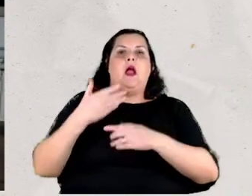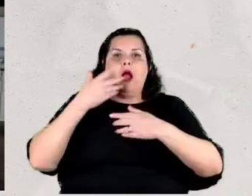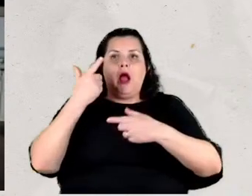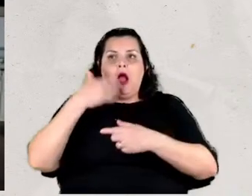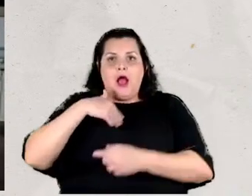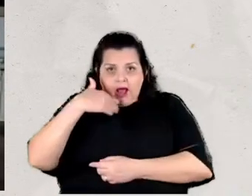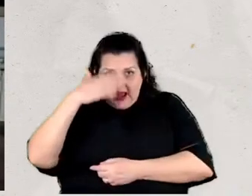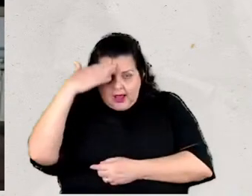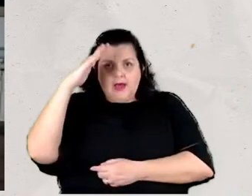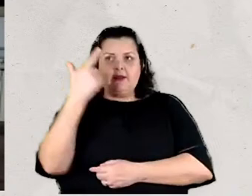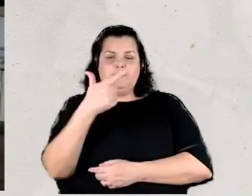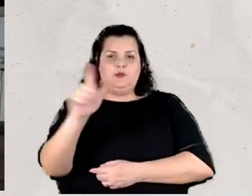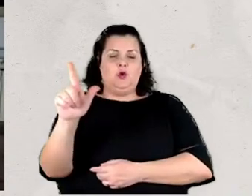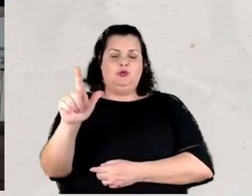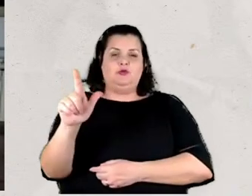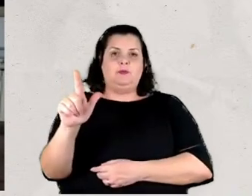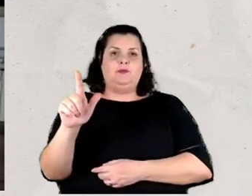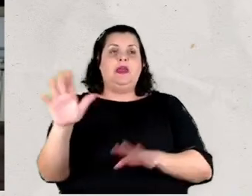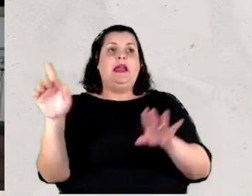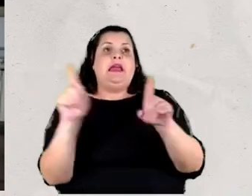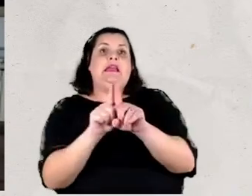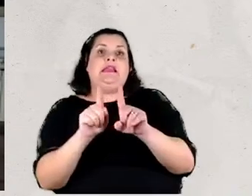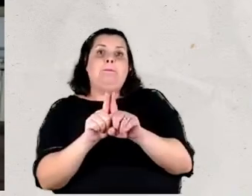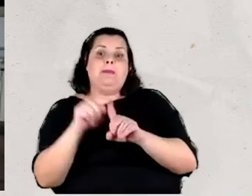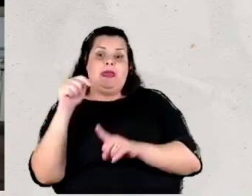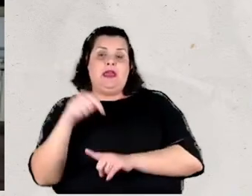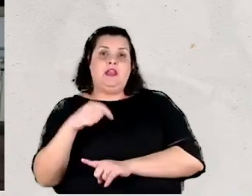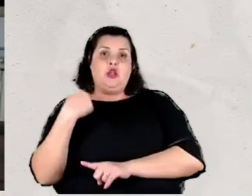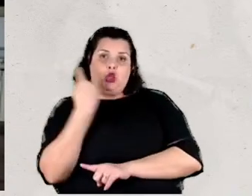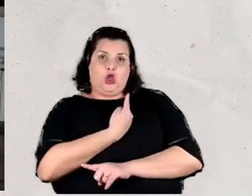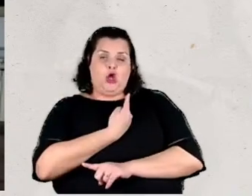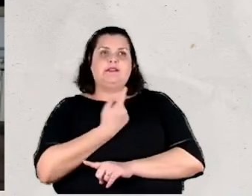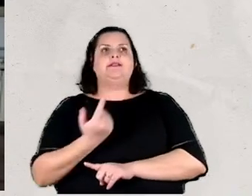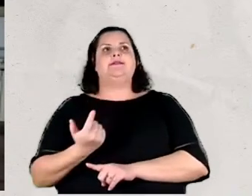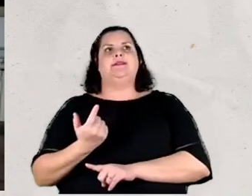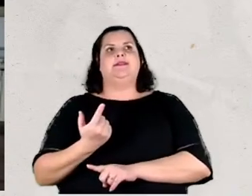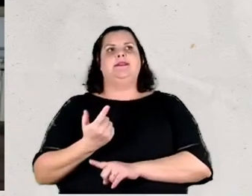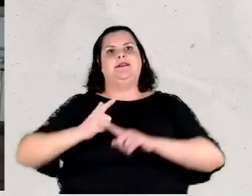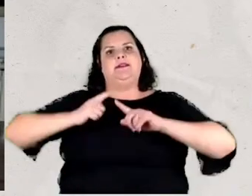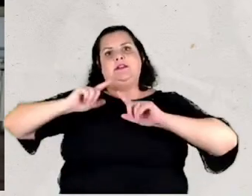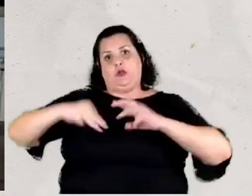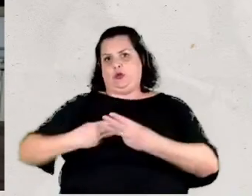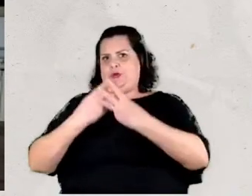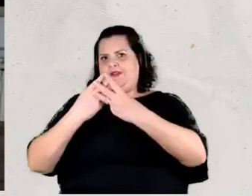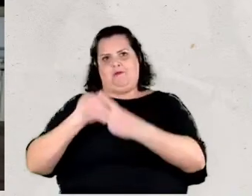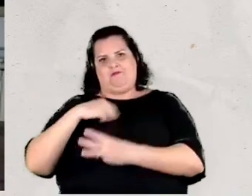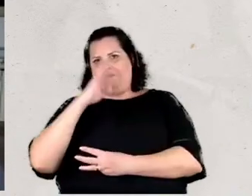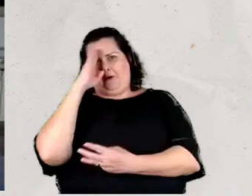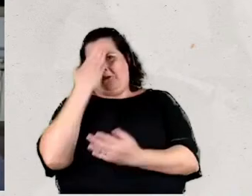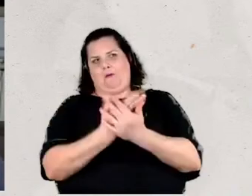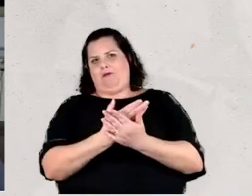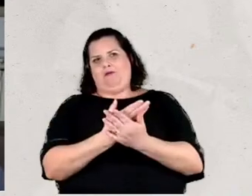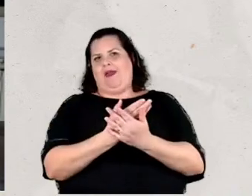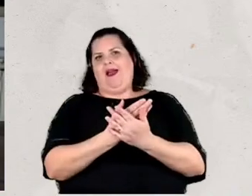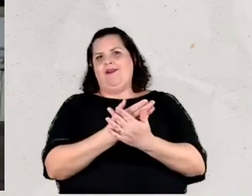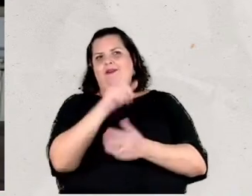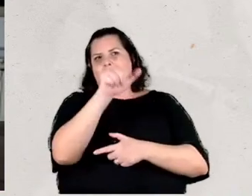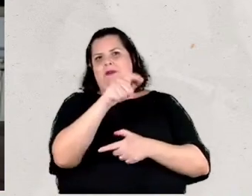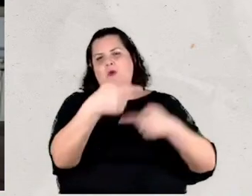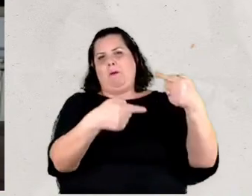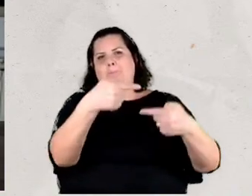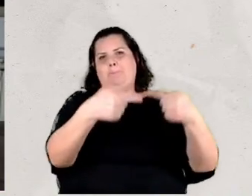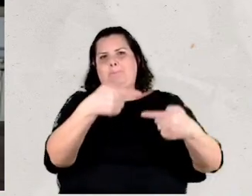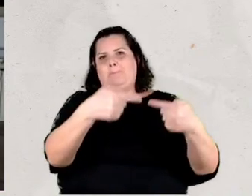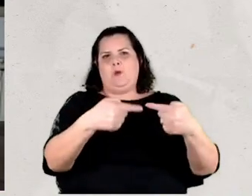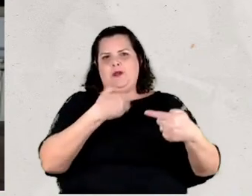politicians for very good reason. Many of the Arab politicians have supported Hezbollah or Hamas over the years,